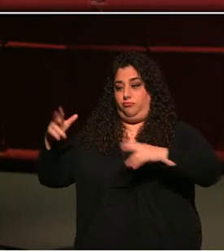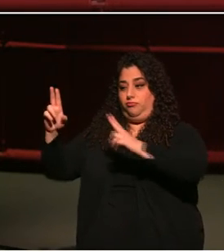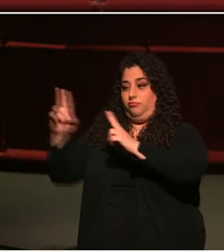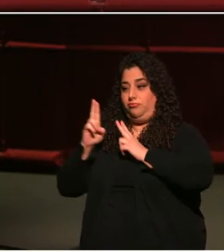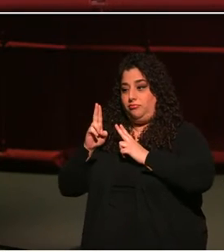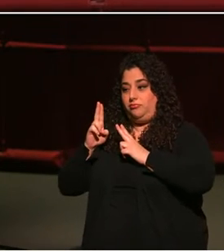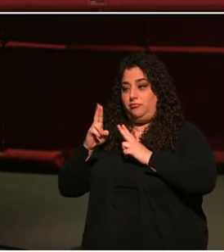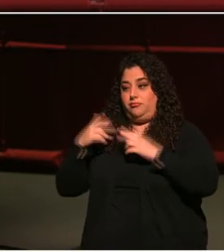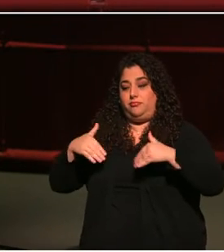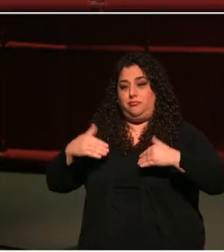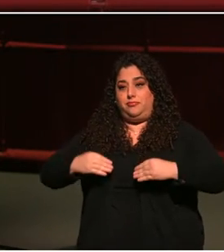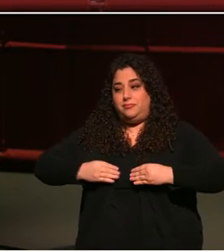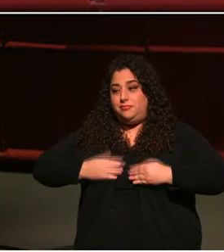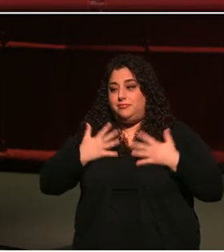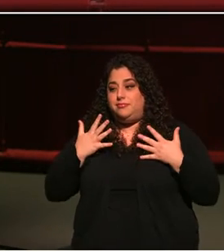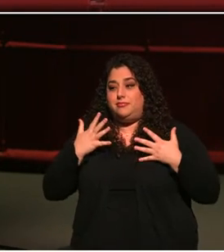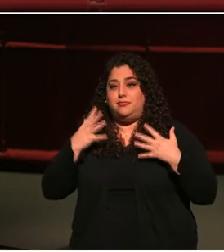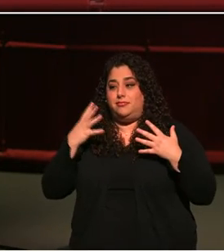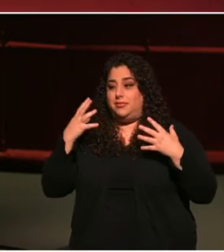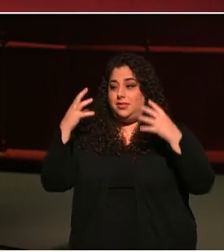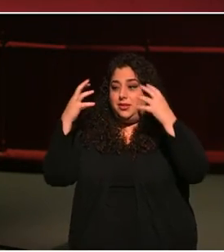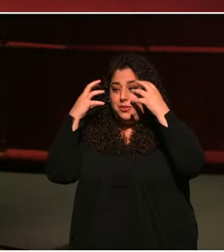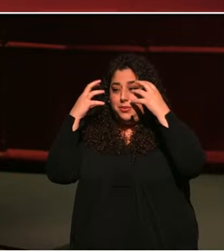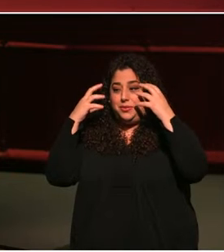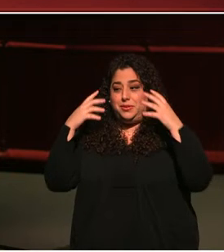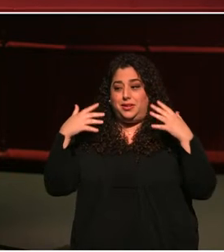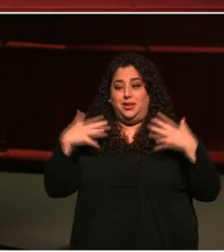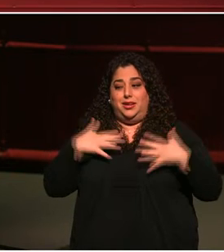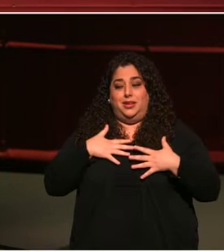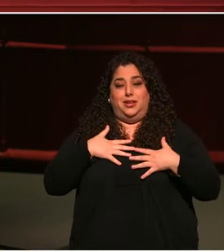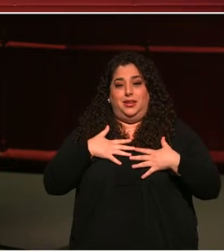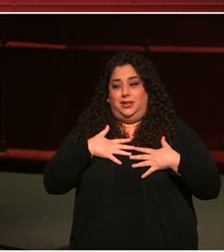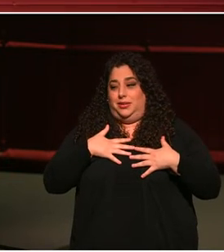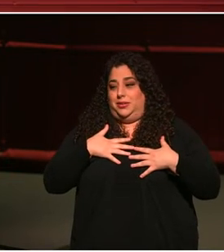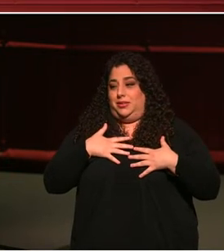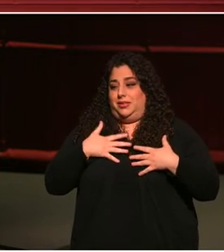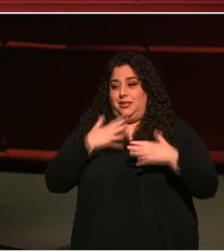Museum stage, Sacheen Littlefeather.